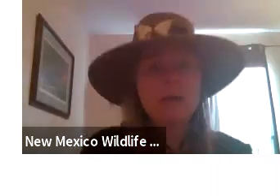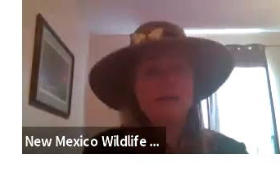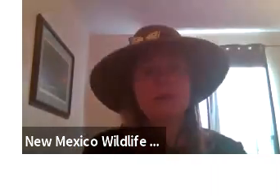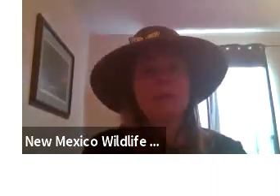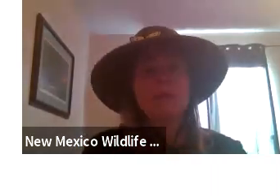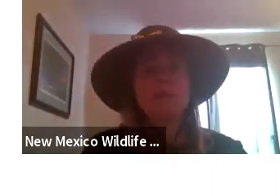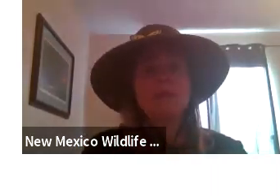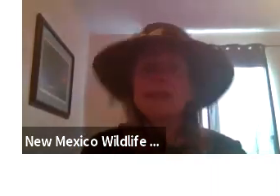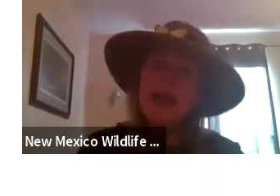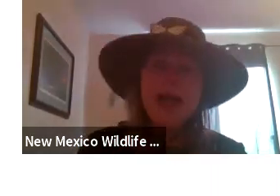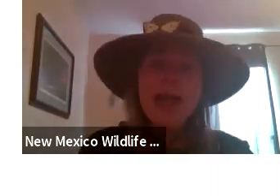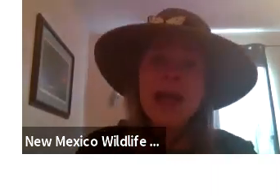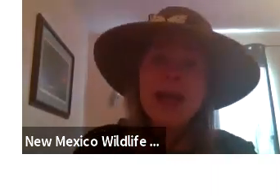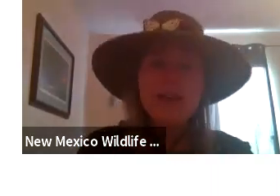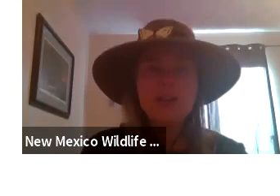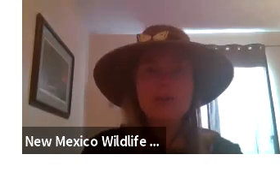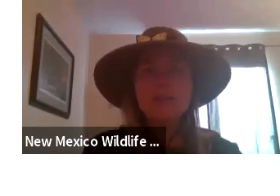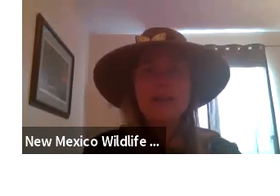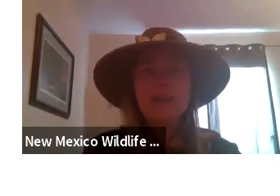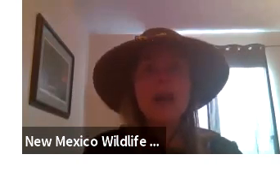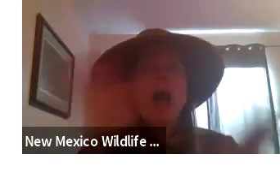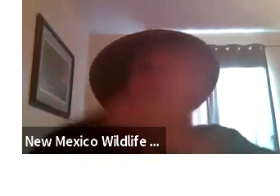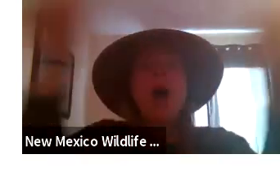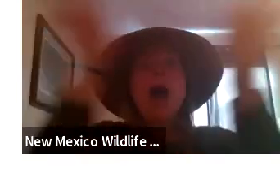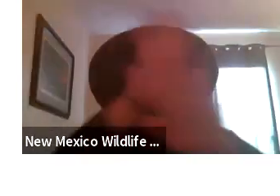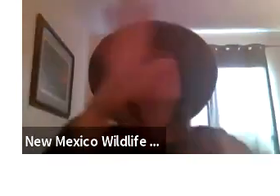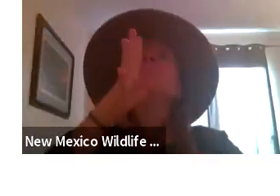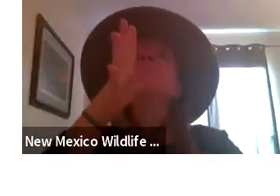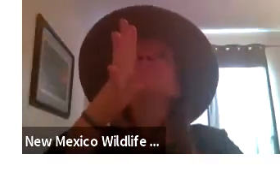mom or dad, you can say,